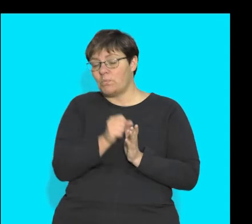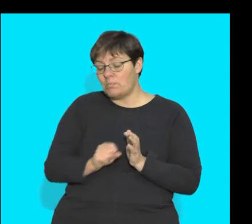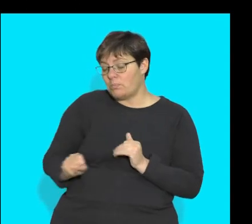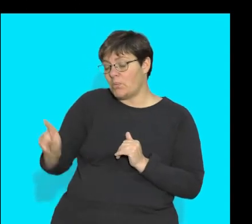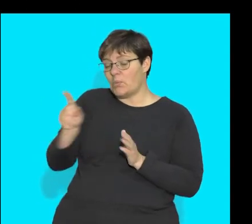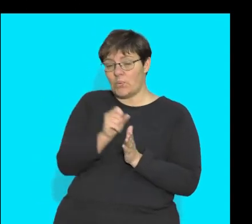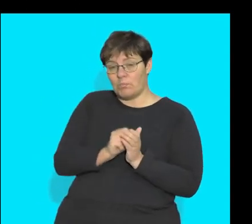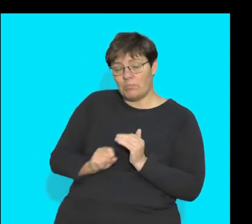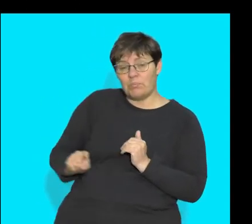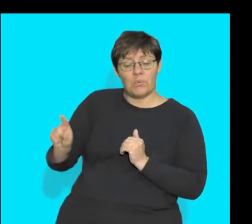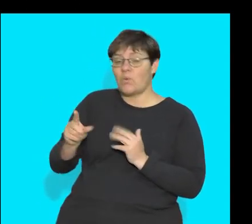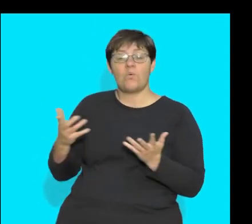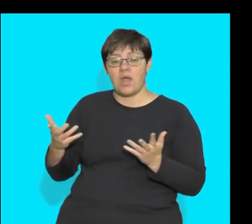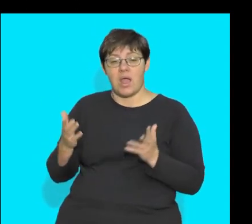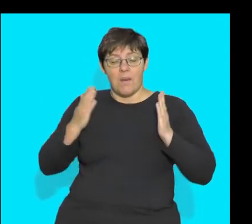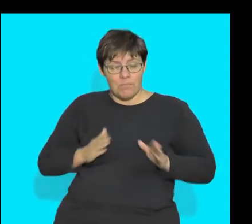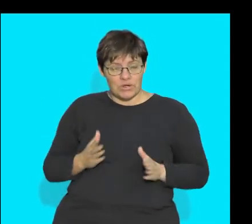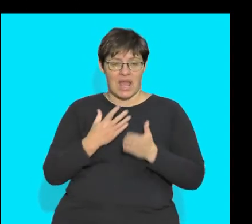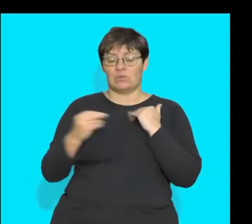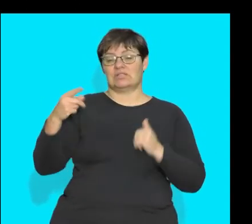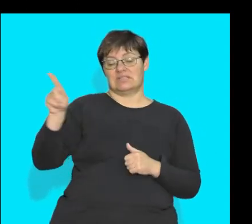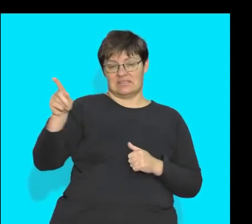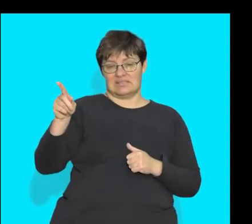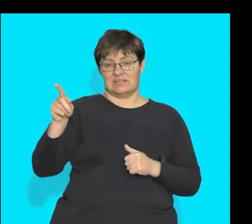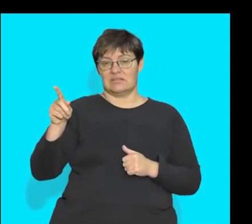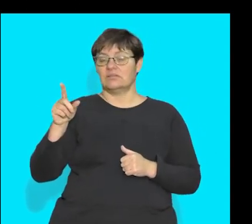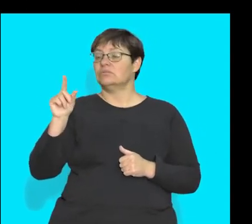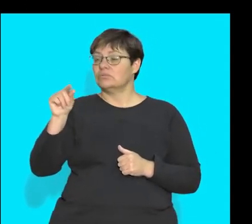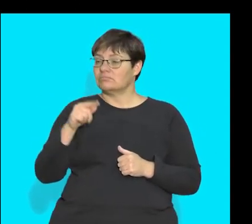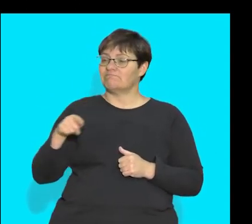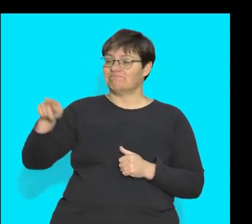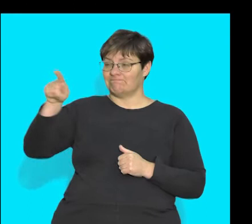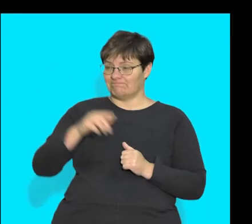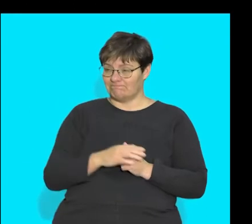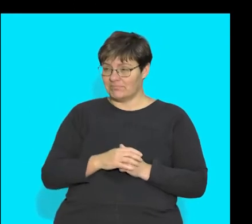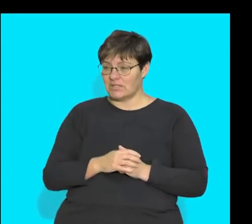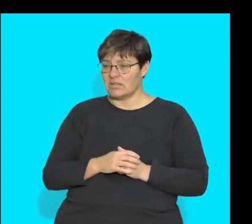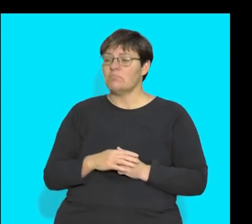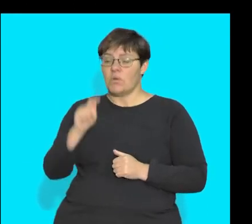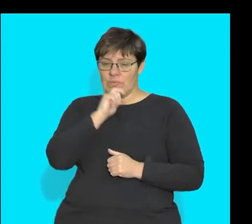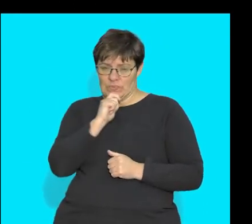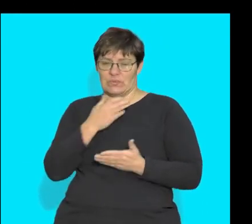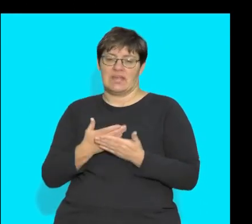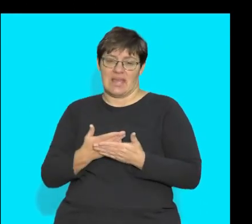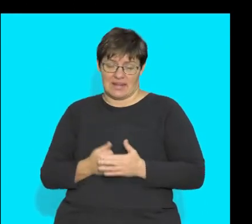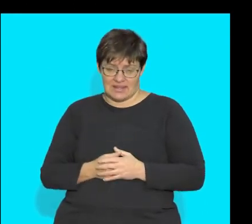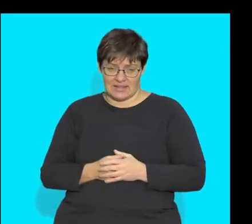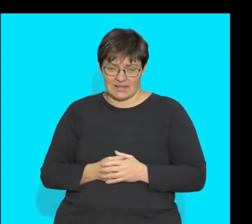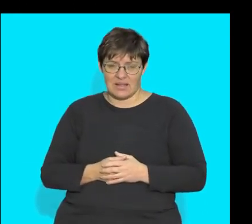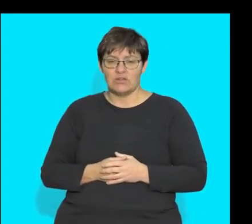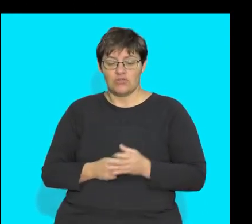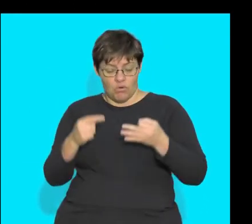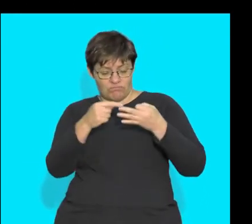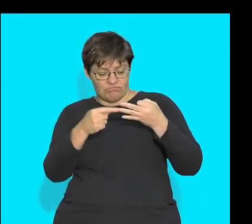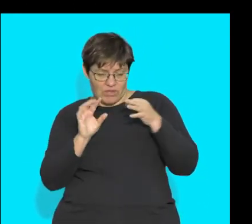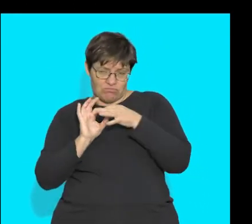go, sends it out of the body, right, to be used. So these three organelles over here have quite a